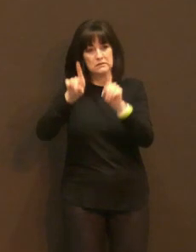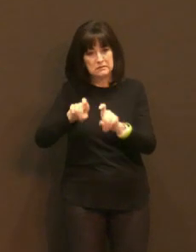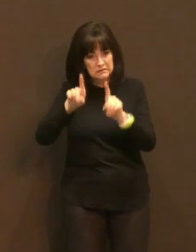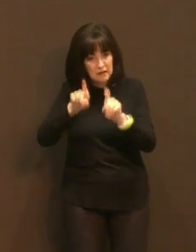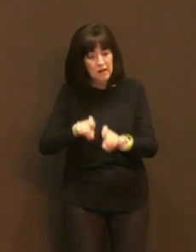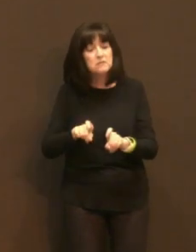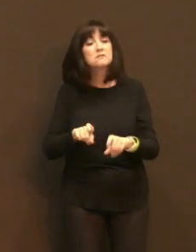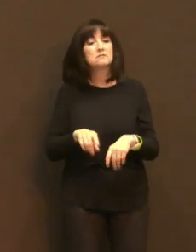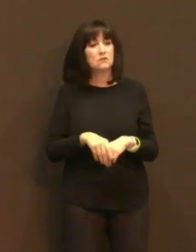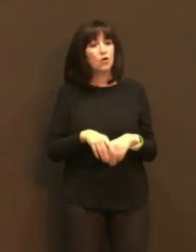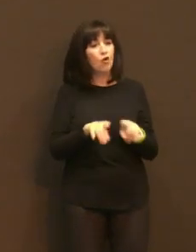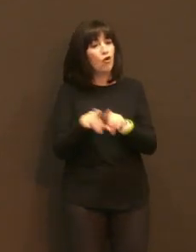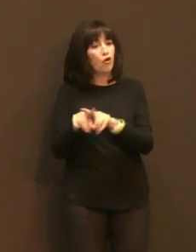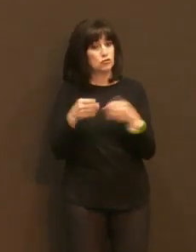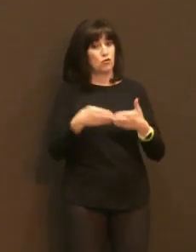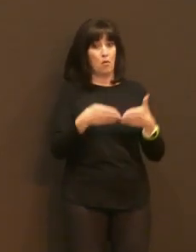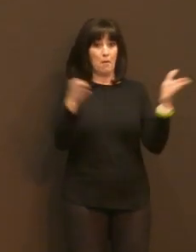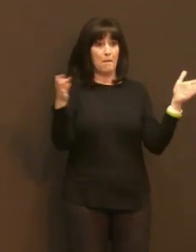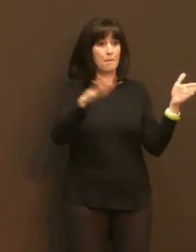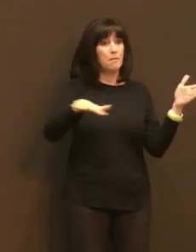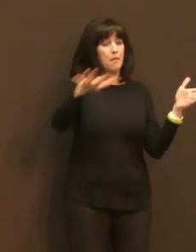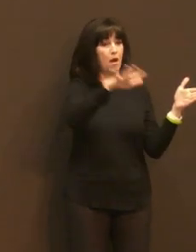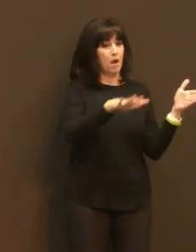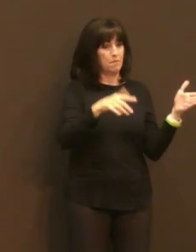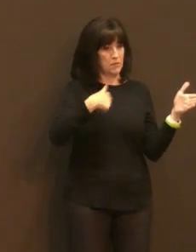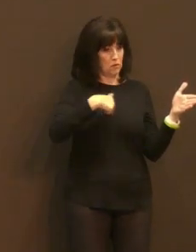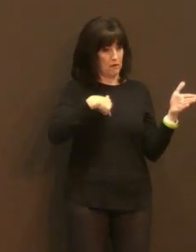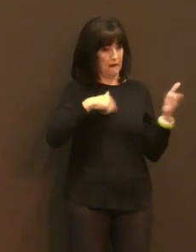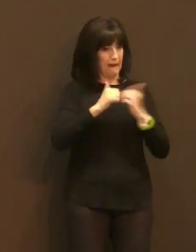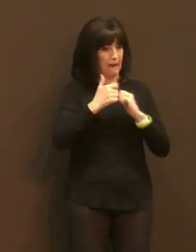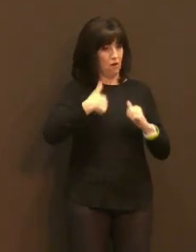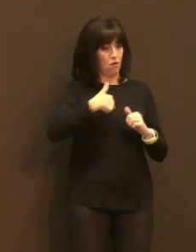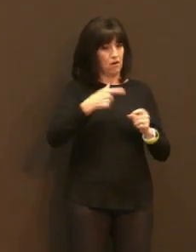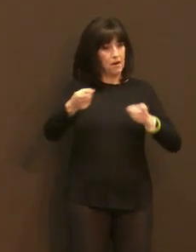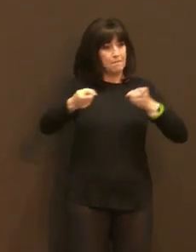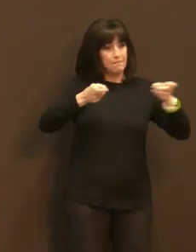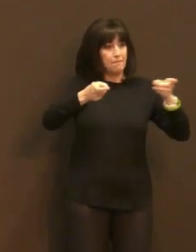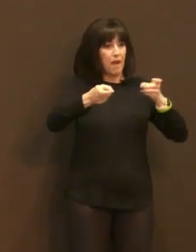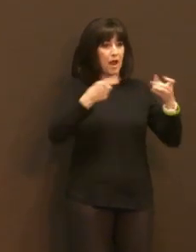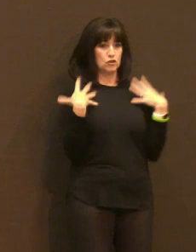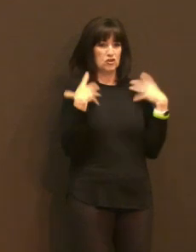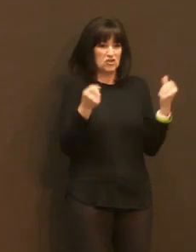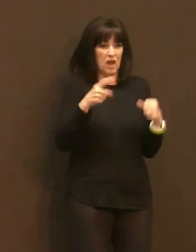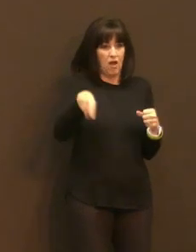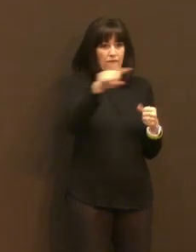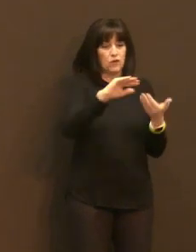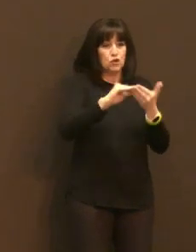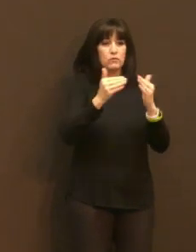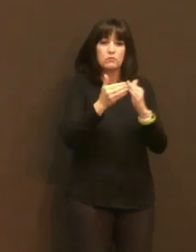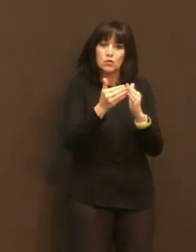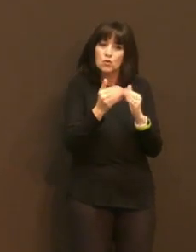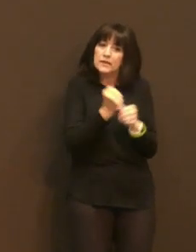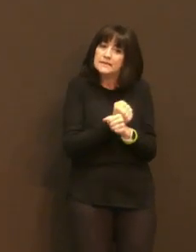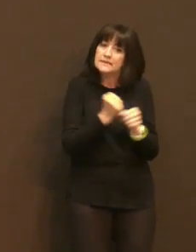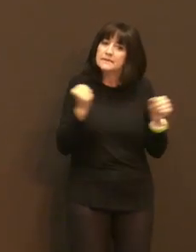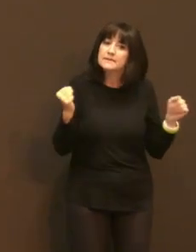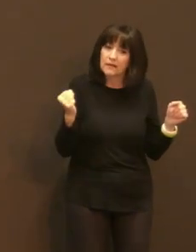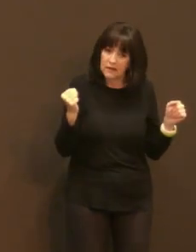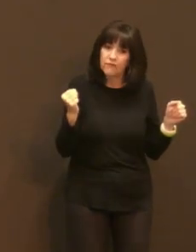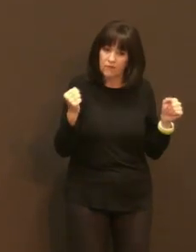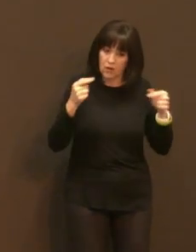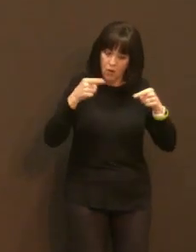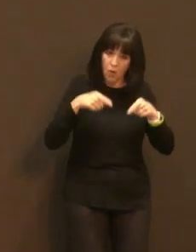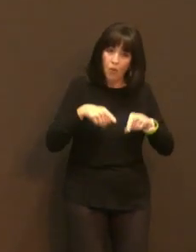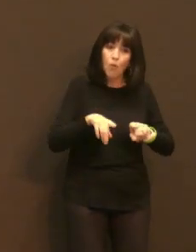economy and the health of the community at the same time safely. And that'll be a